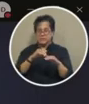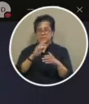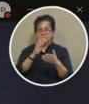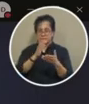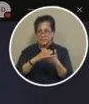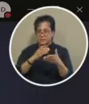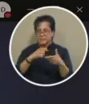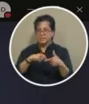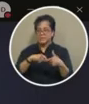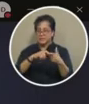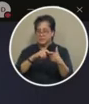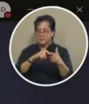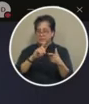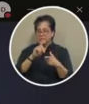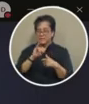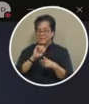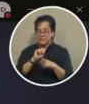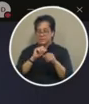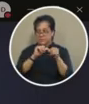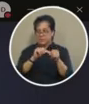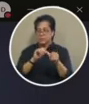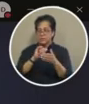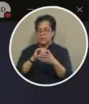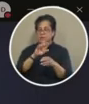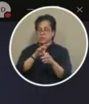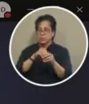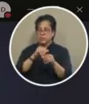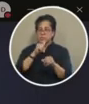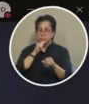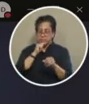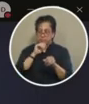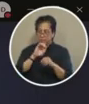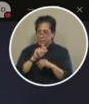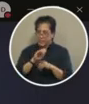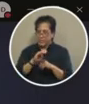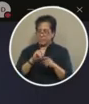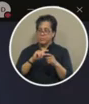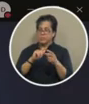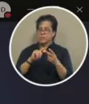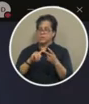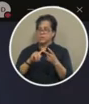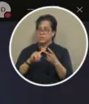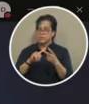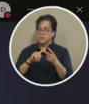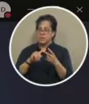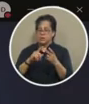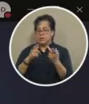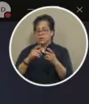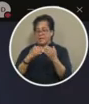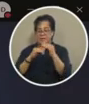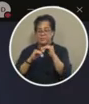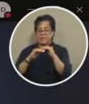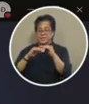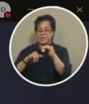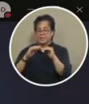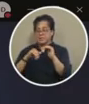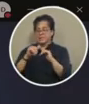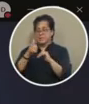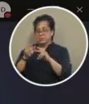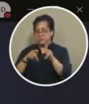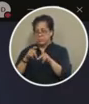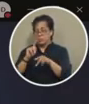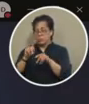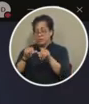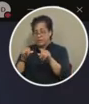discontinued, and I believe that included private clubs and limiting down to less than 10 people in one area, and then